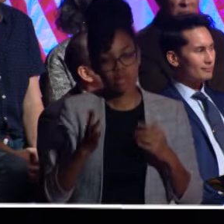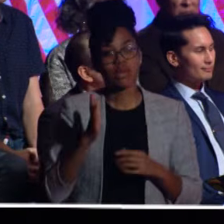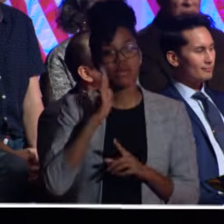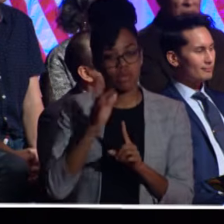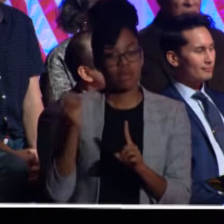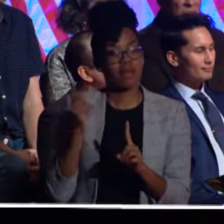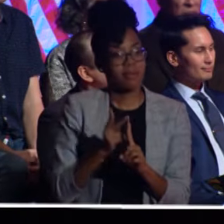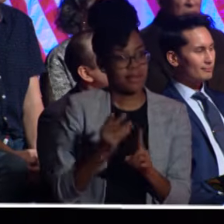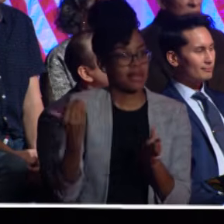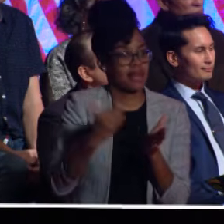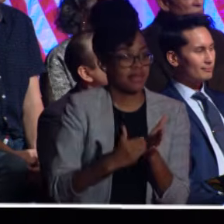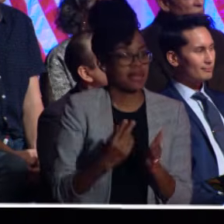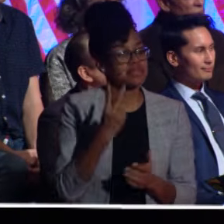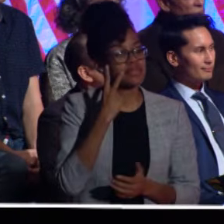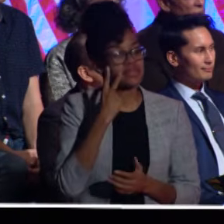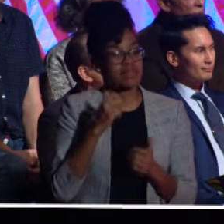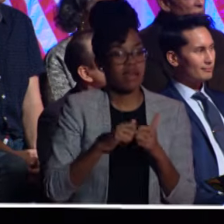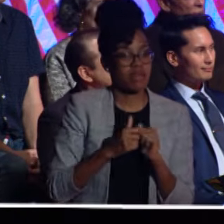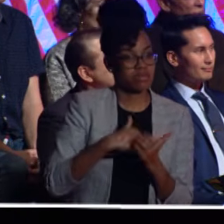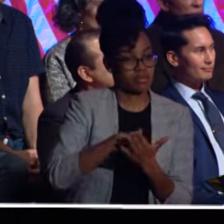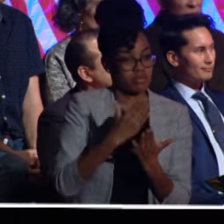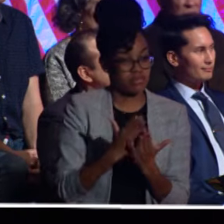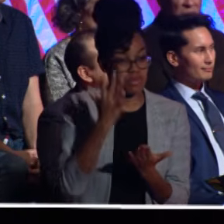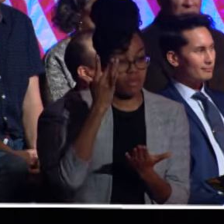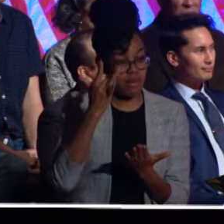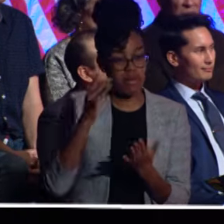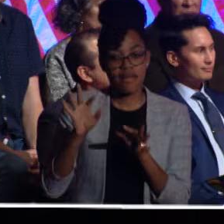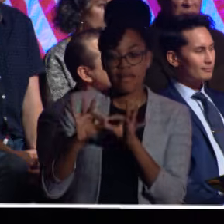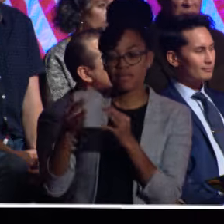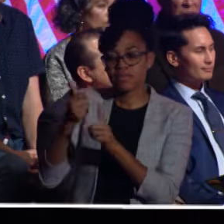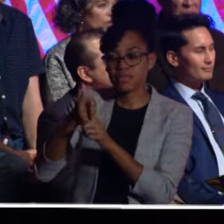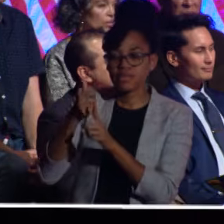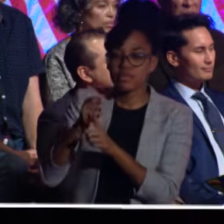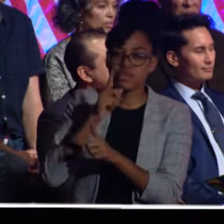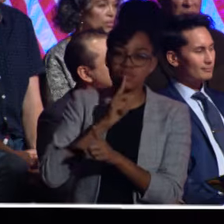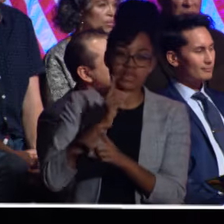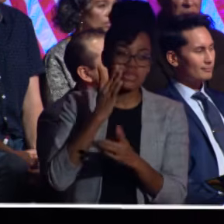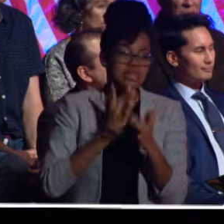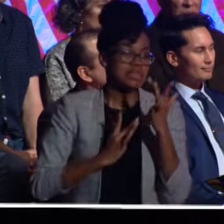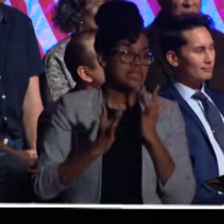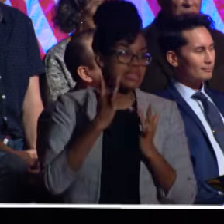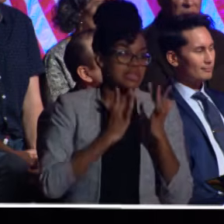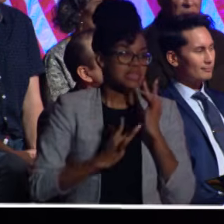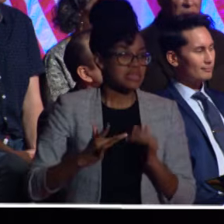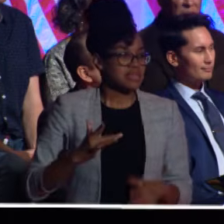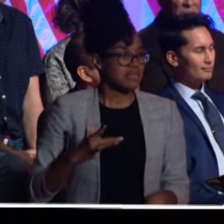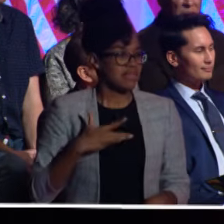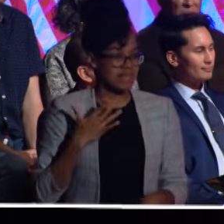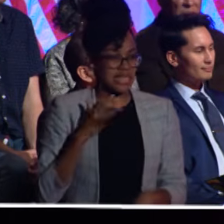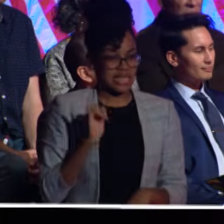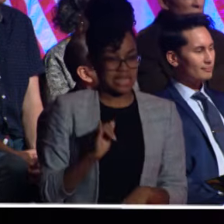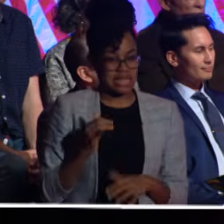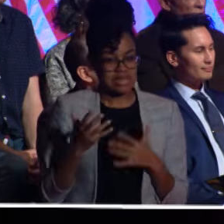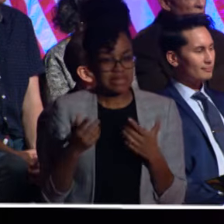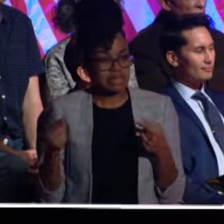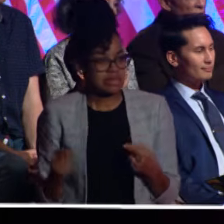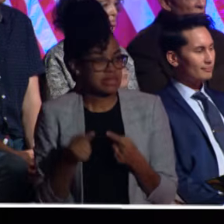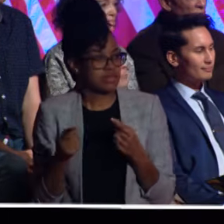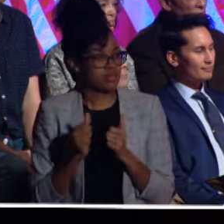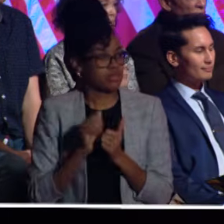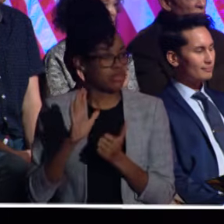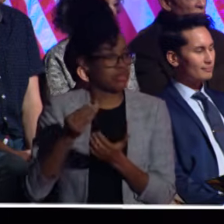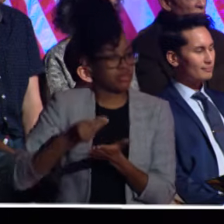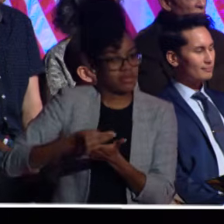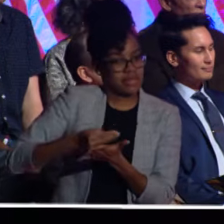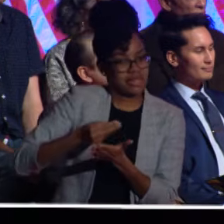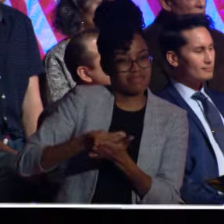their property taxes are feeling the pinch in ways that may prevent them from living out their older years